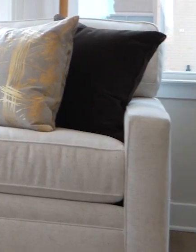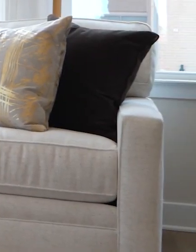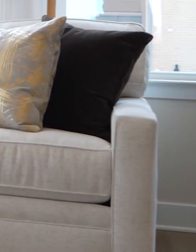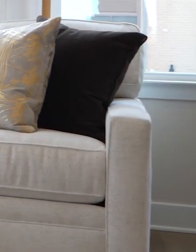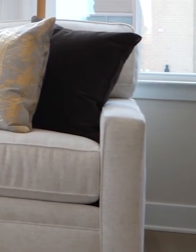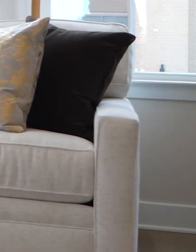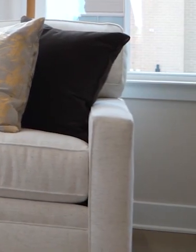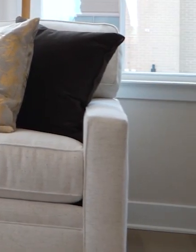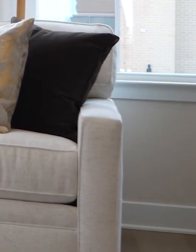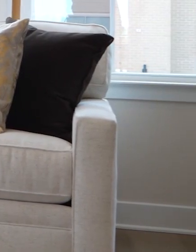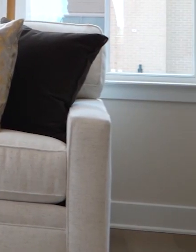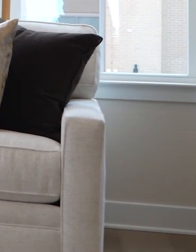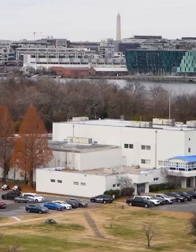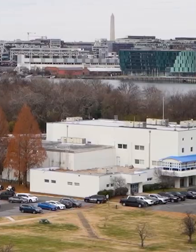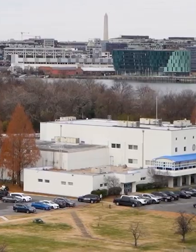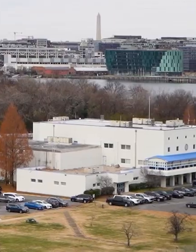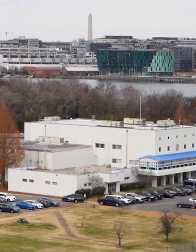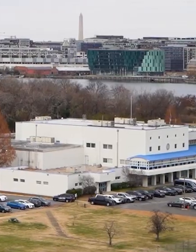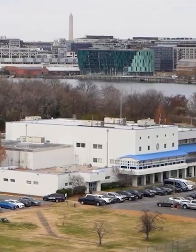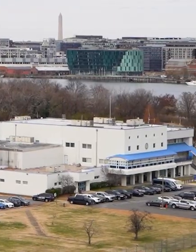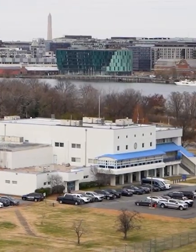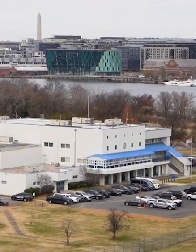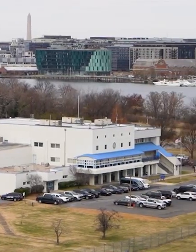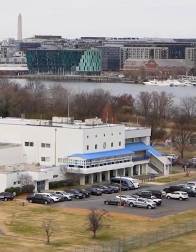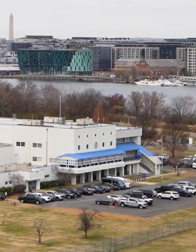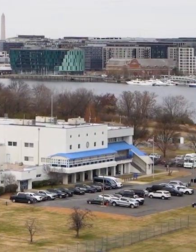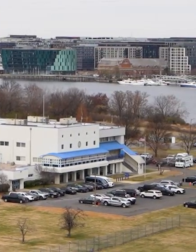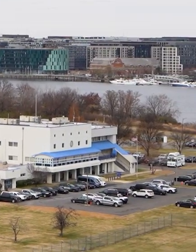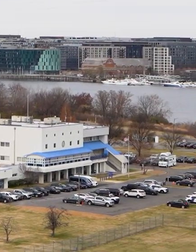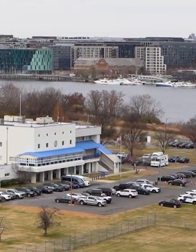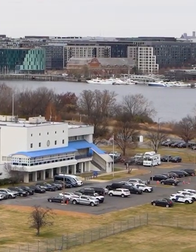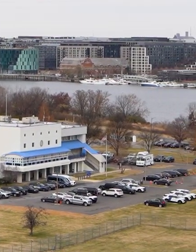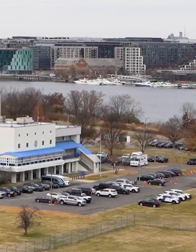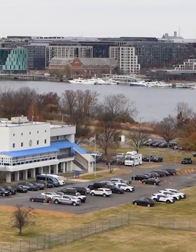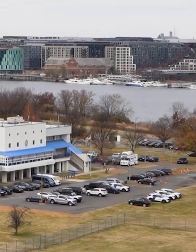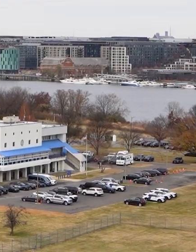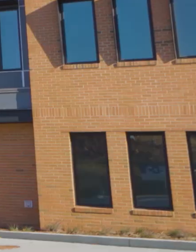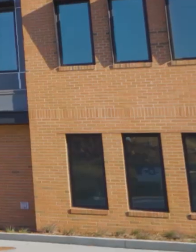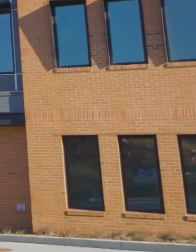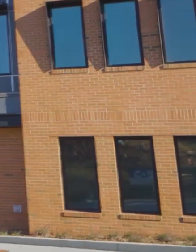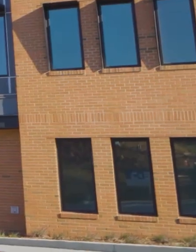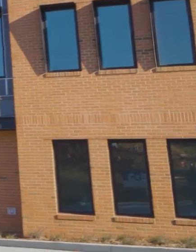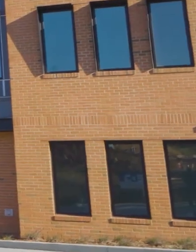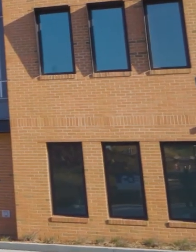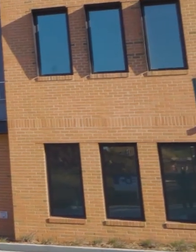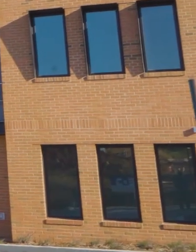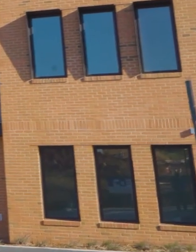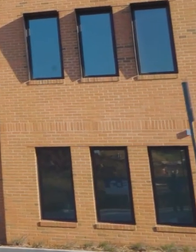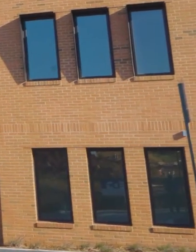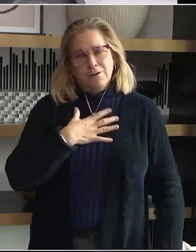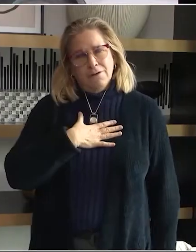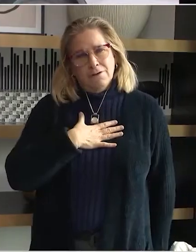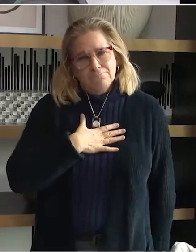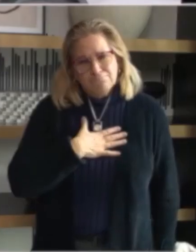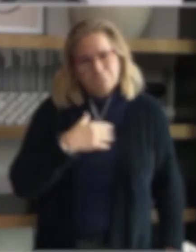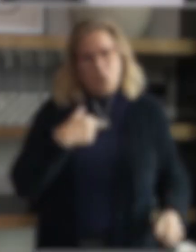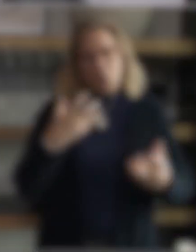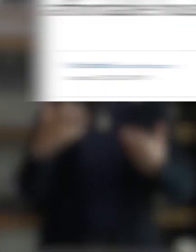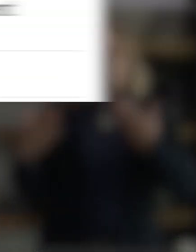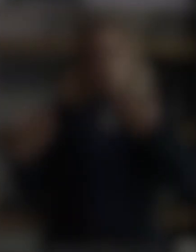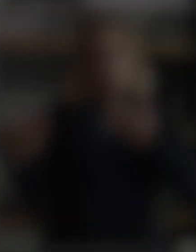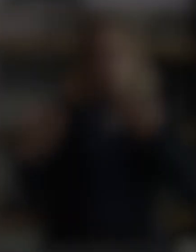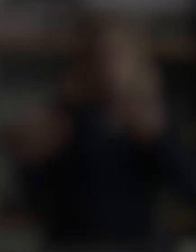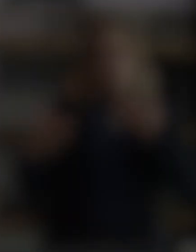and affordability belong in every part of the city. I want to thank Mayor Bowser for